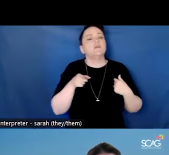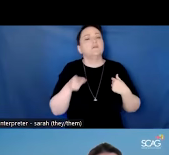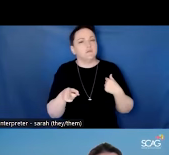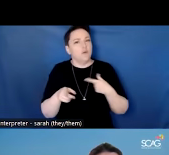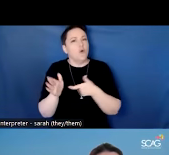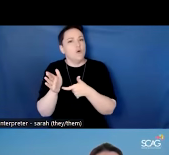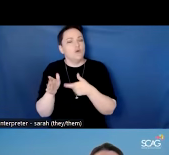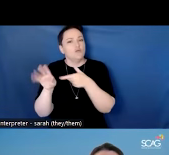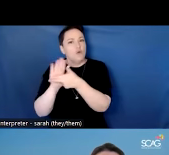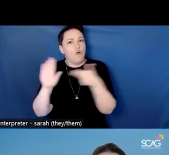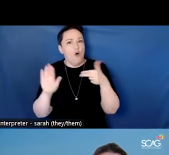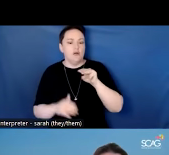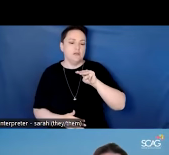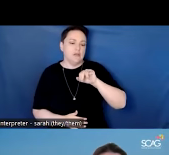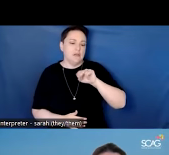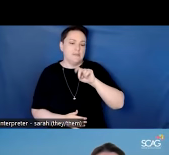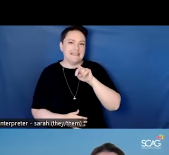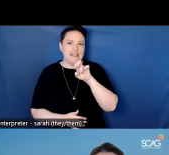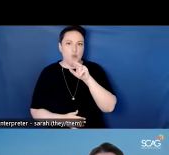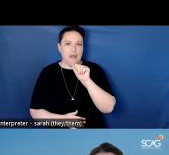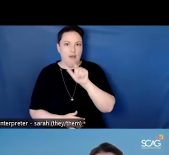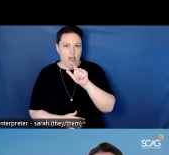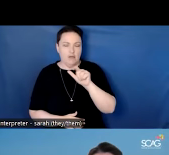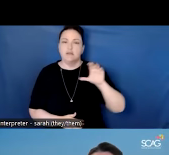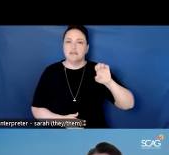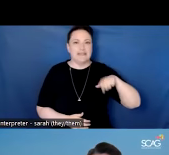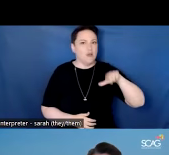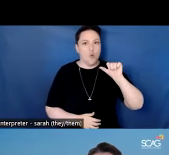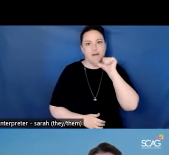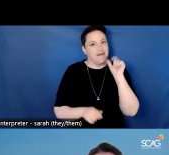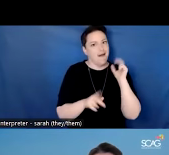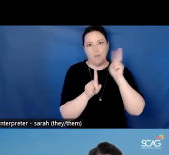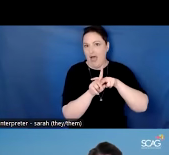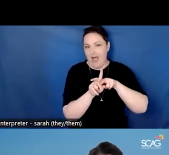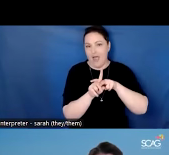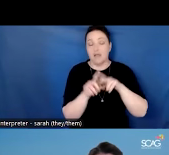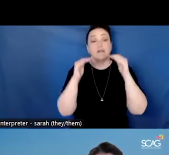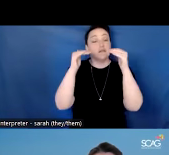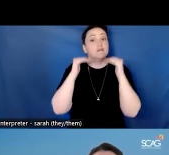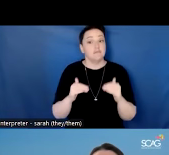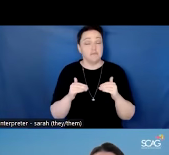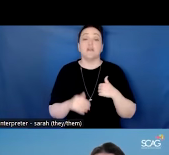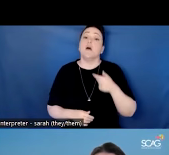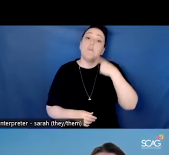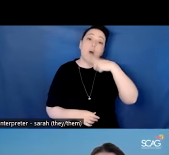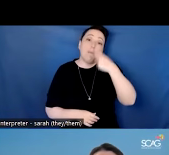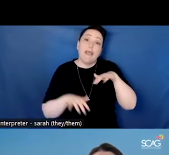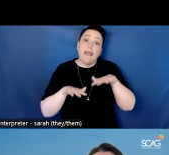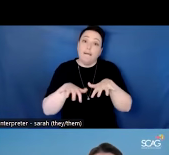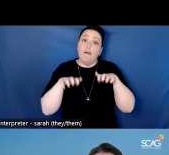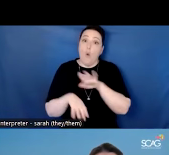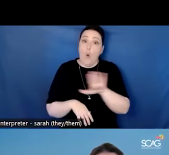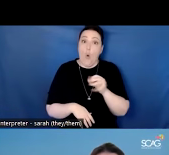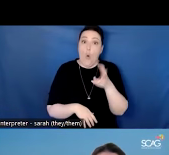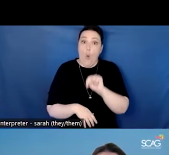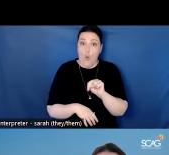apply. CEQA also applies to a public agency's own action unless it's exempt. For example, a